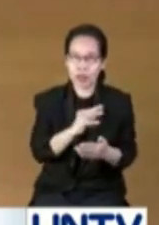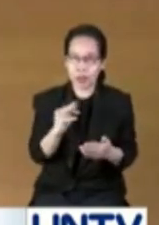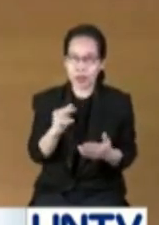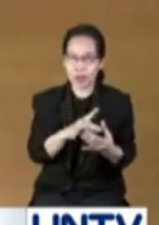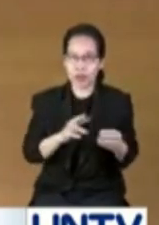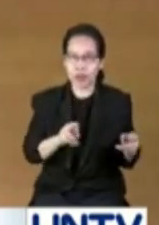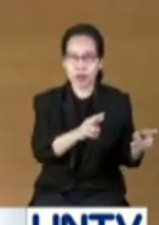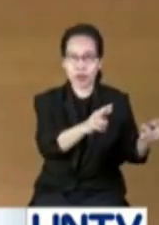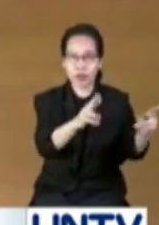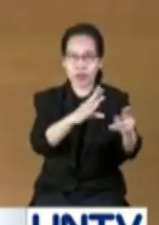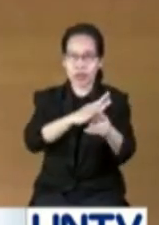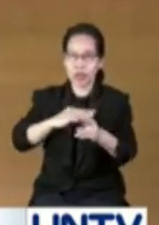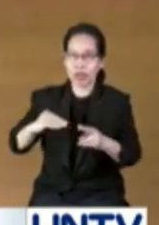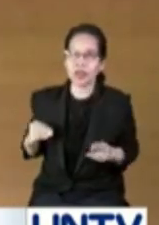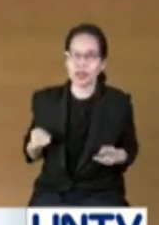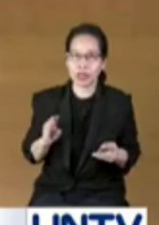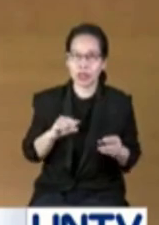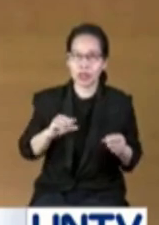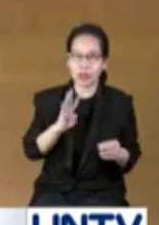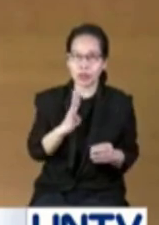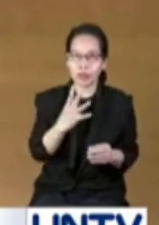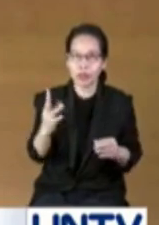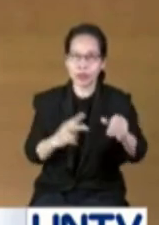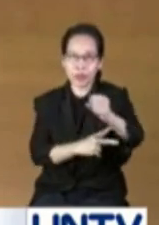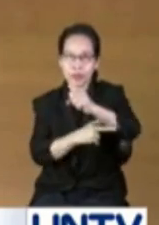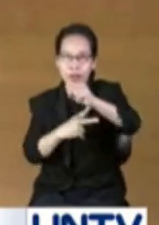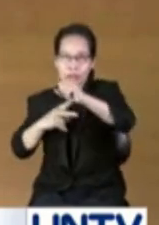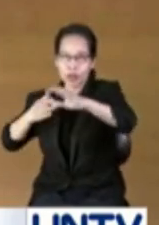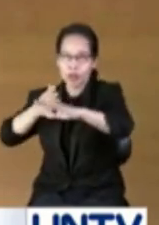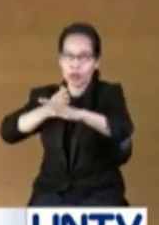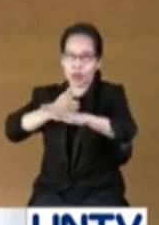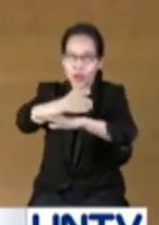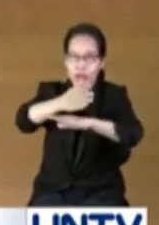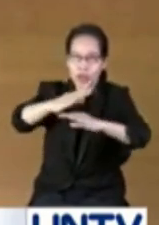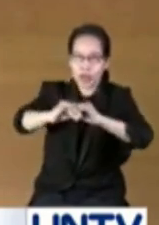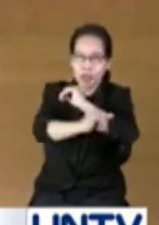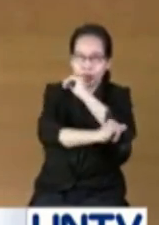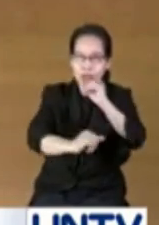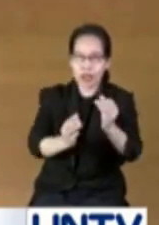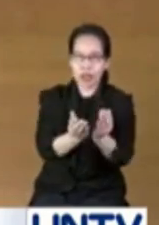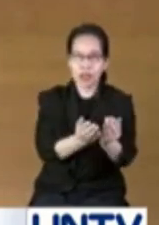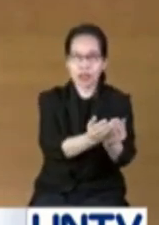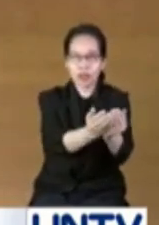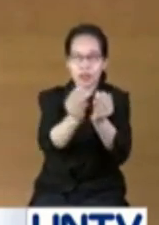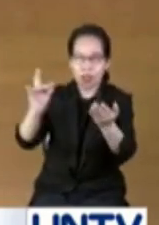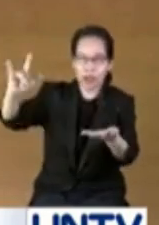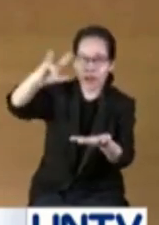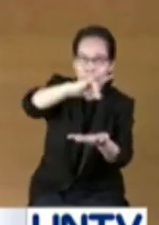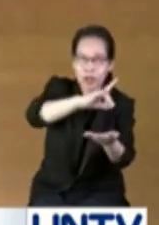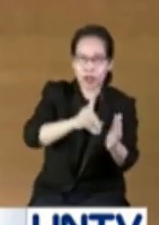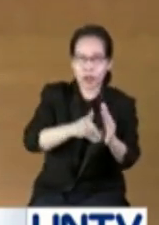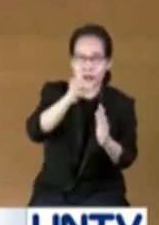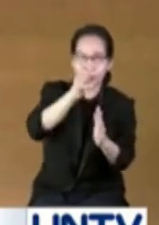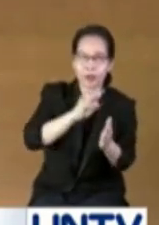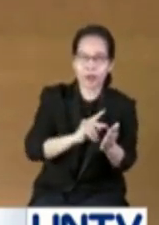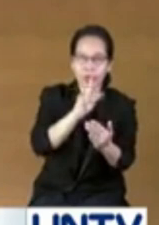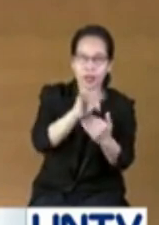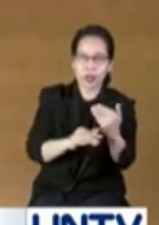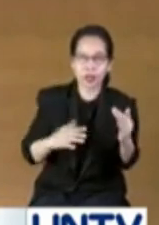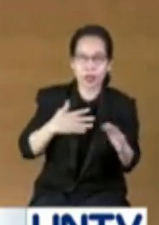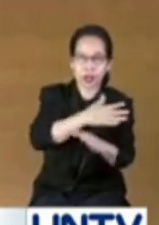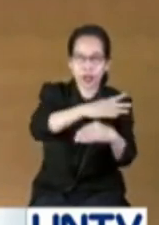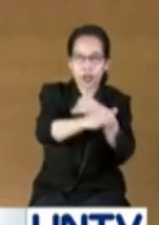around 500 bridges across the country. Crucial airport and port development projects across the country have also been